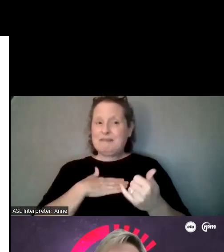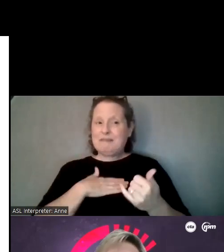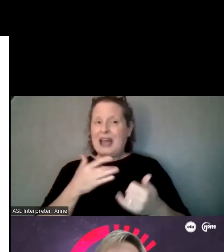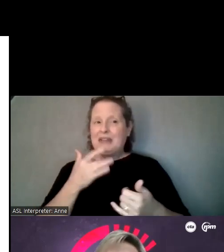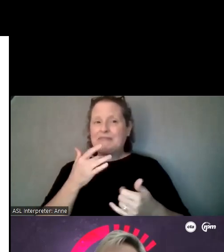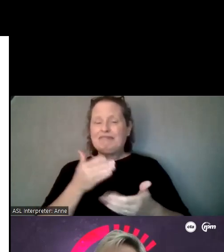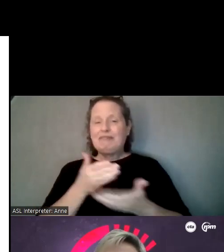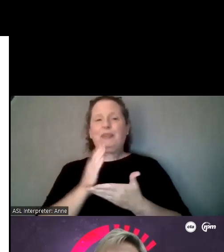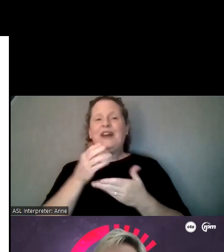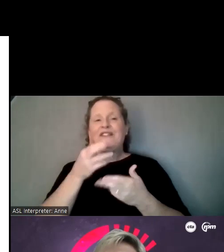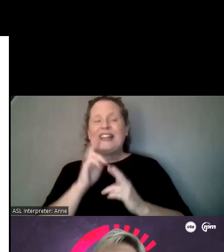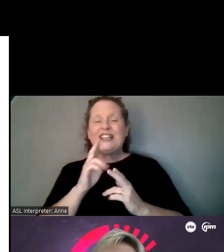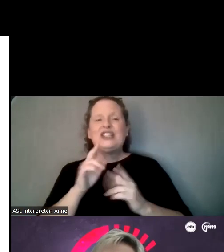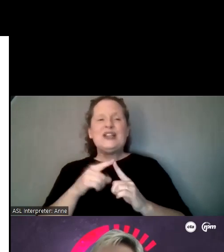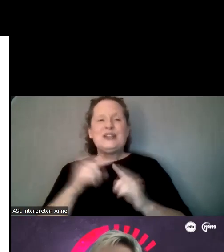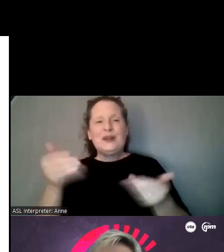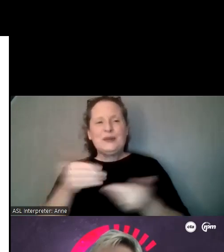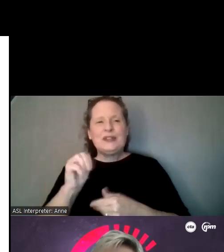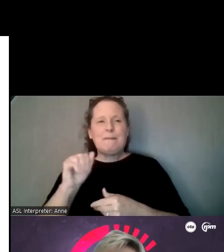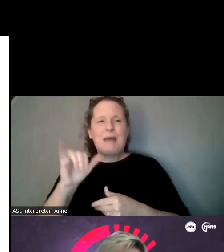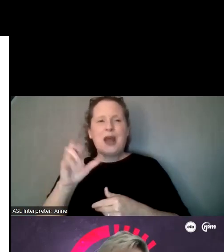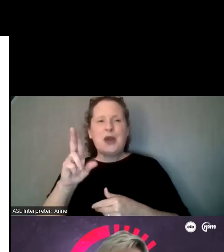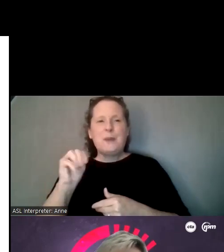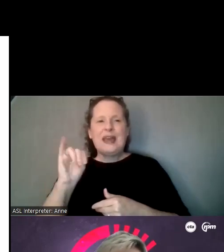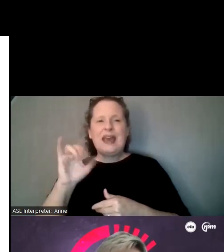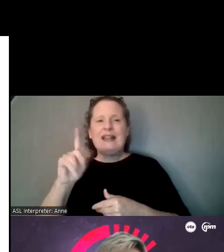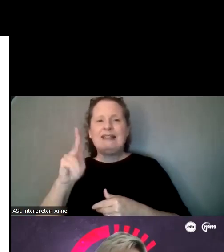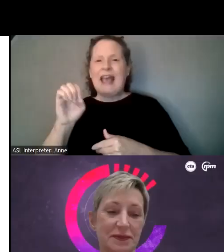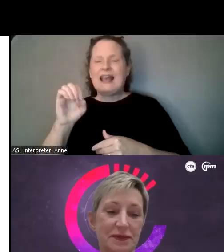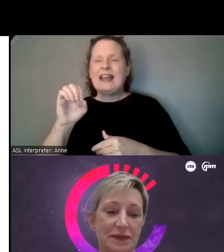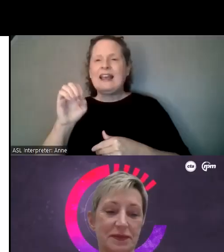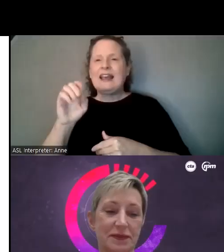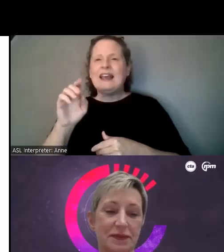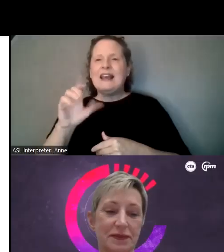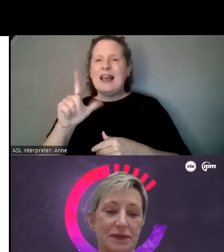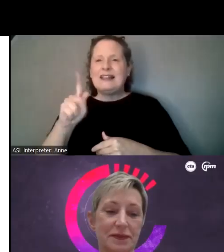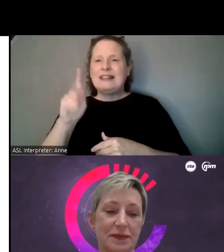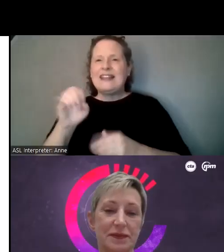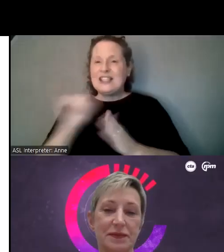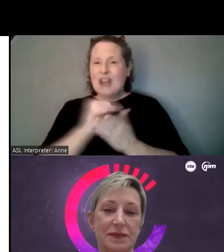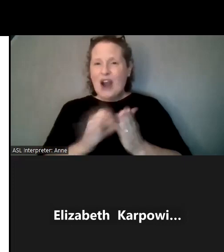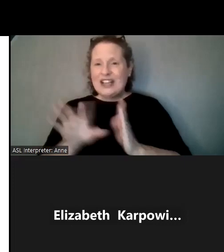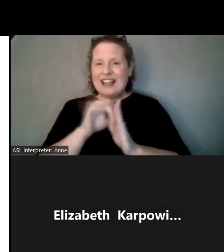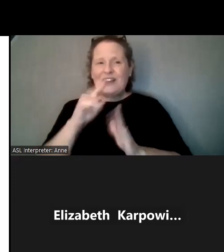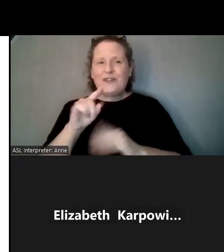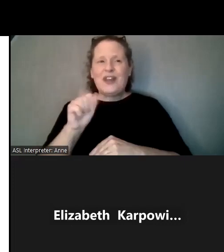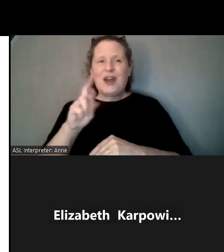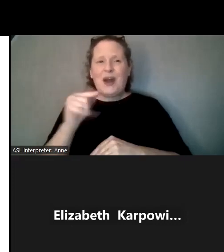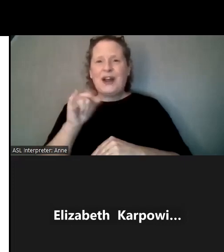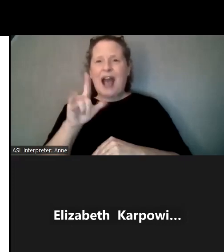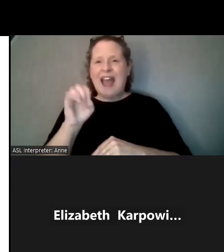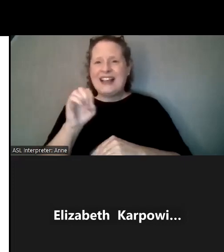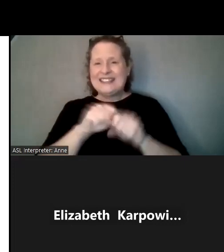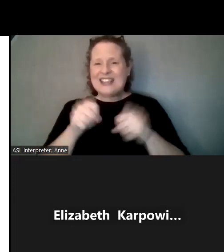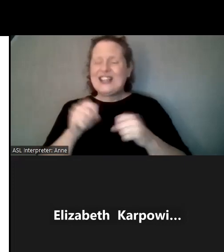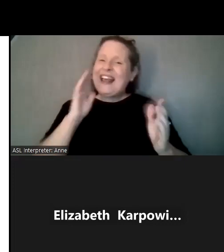artist selected for the Argyle station. Mayumi? Thank you. Hi, everybody.